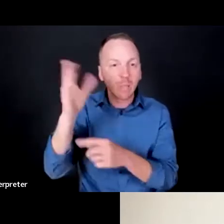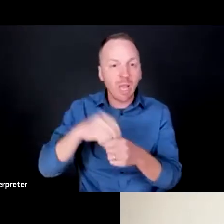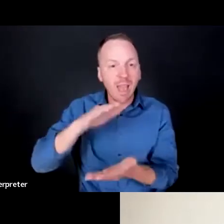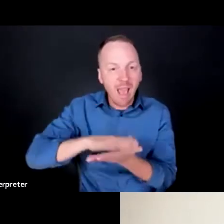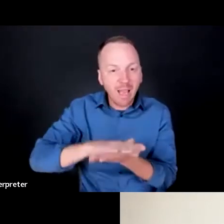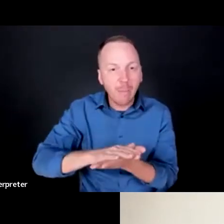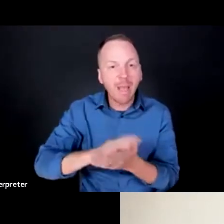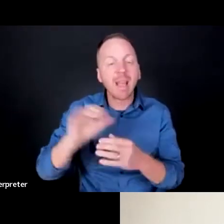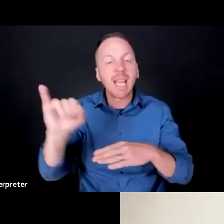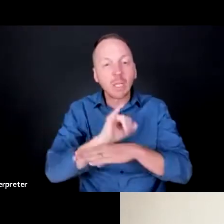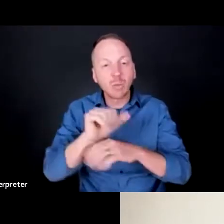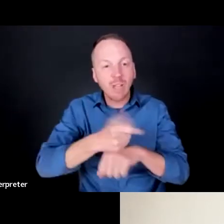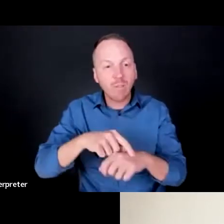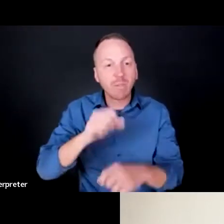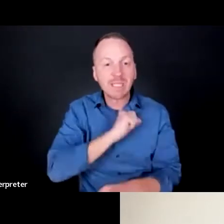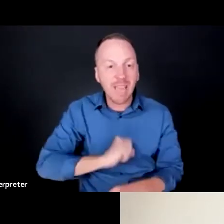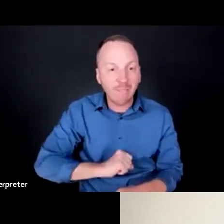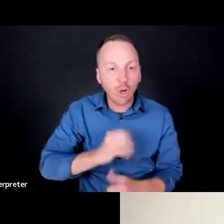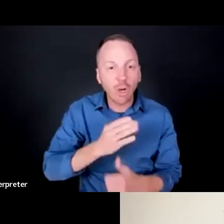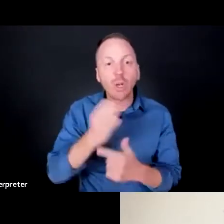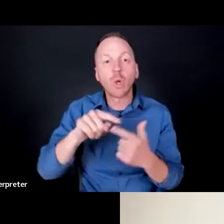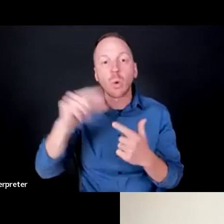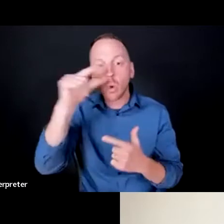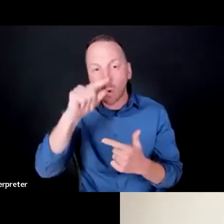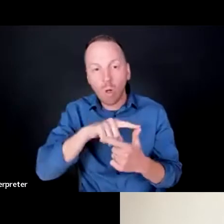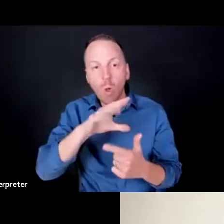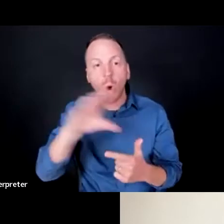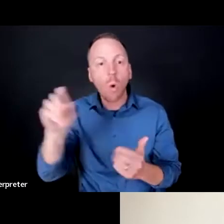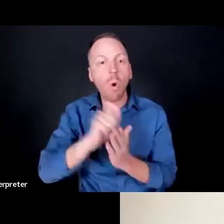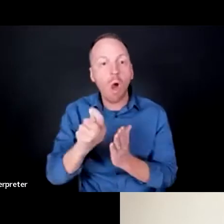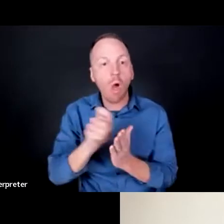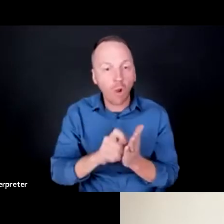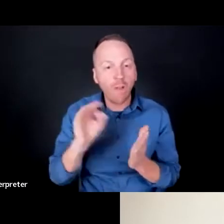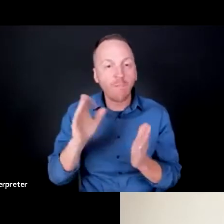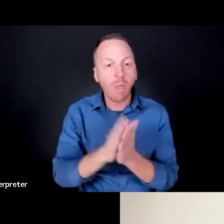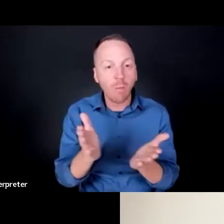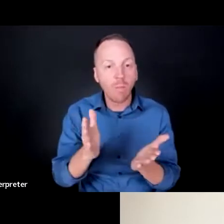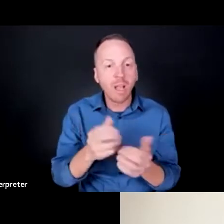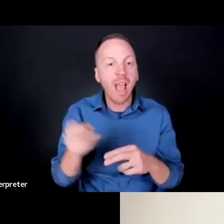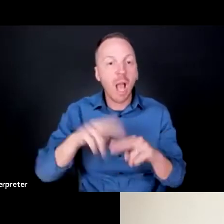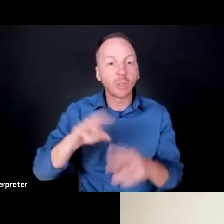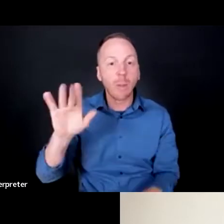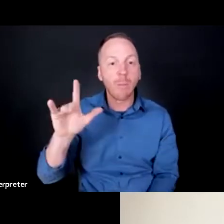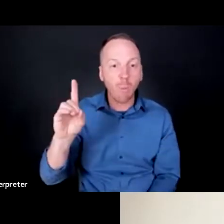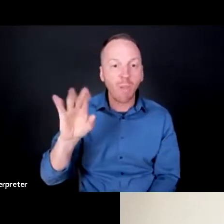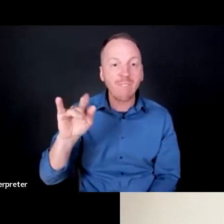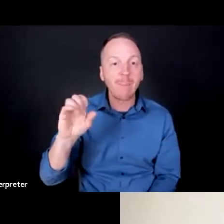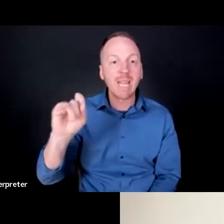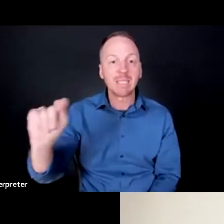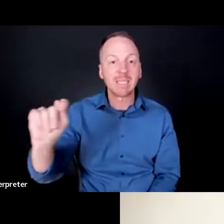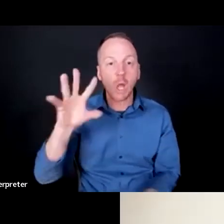and industry settings from Stanford to Google and is co-author of the book Extra Bold, a feminist,